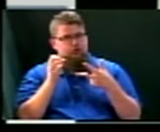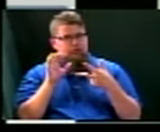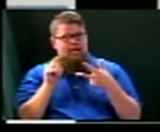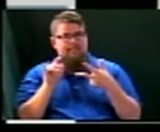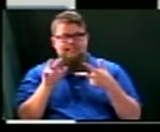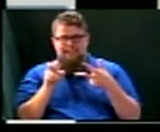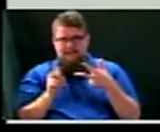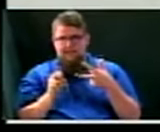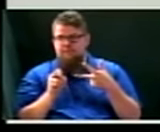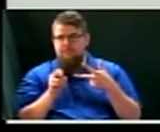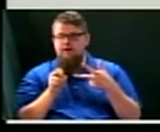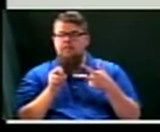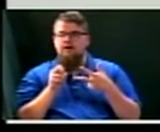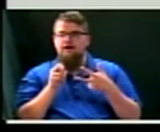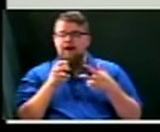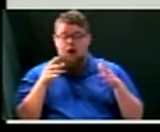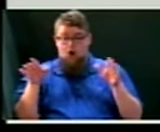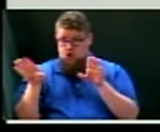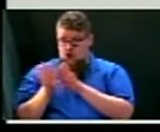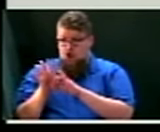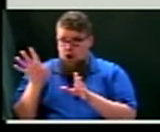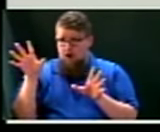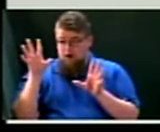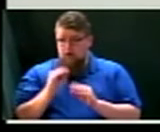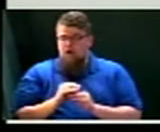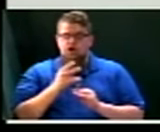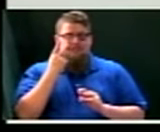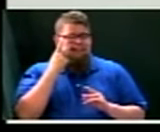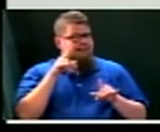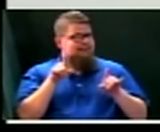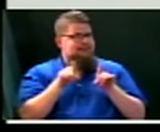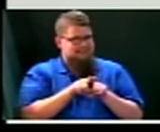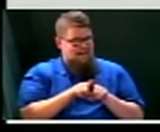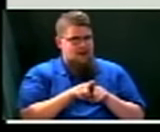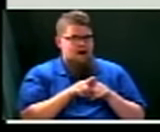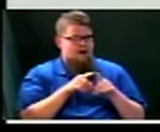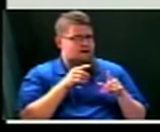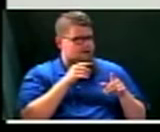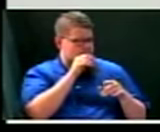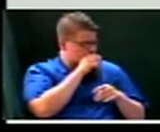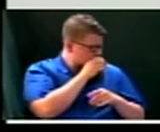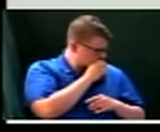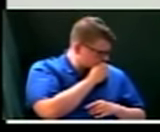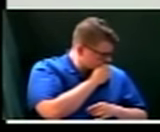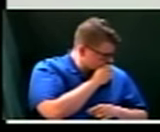let's close this and go look at this same emergent student later in the year.